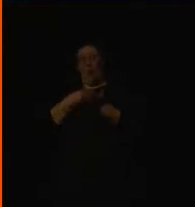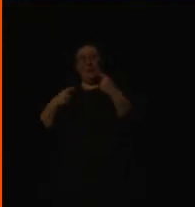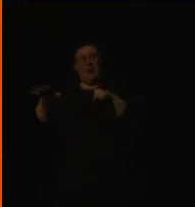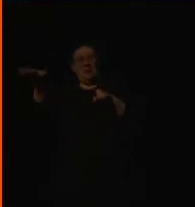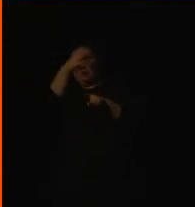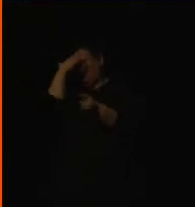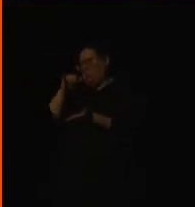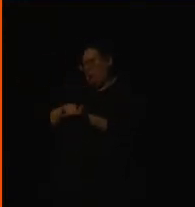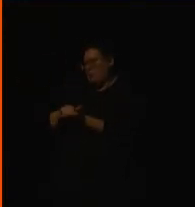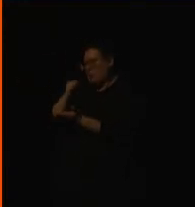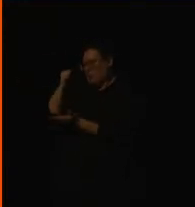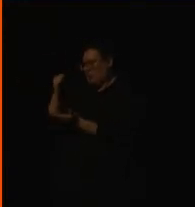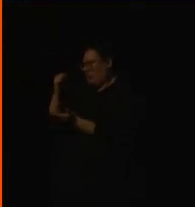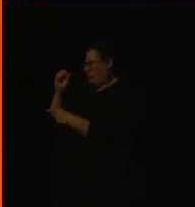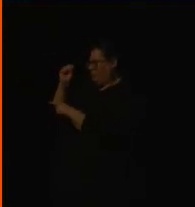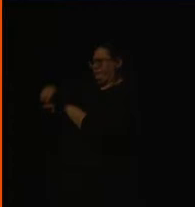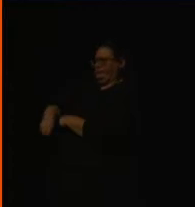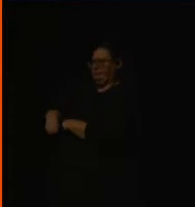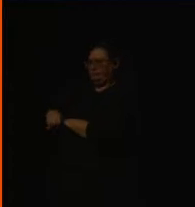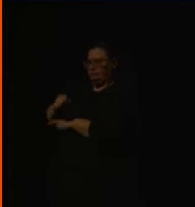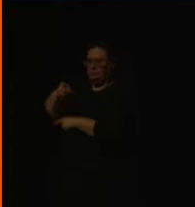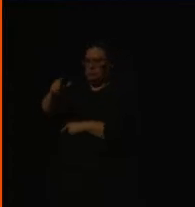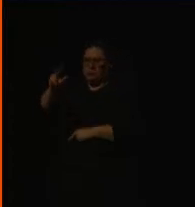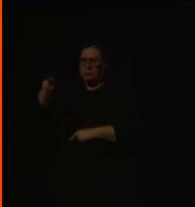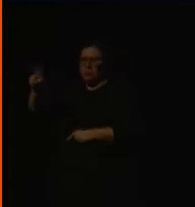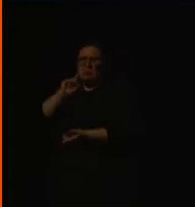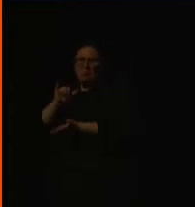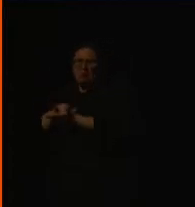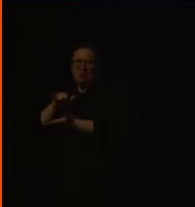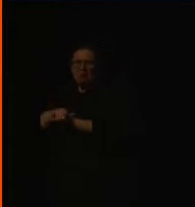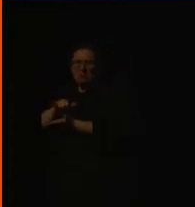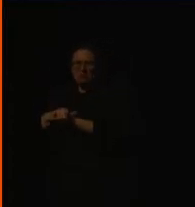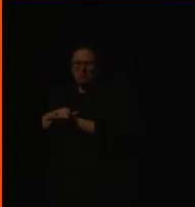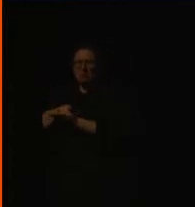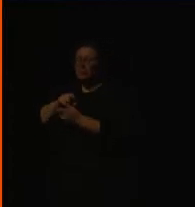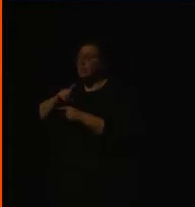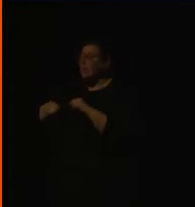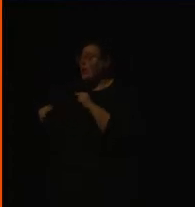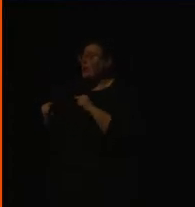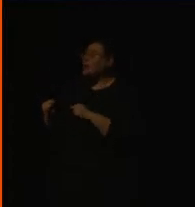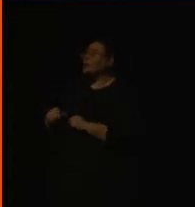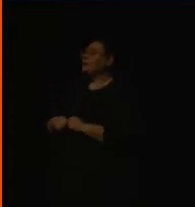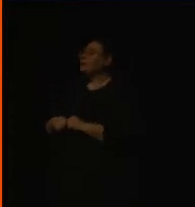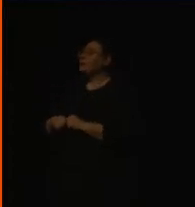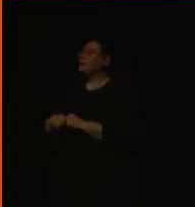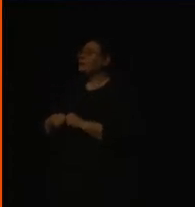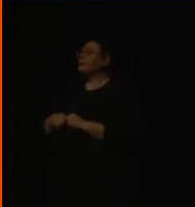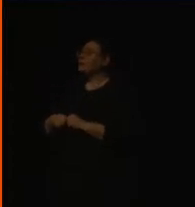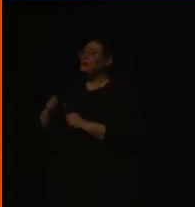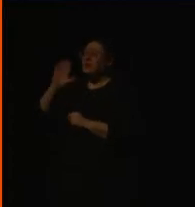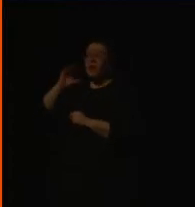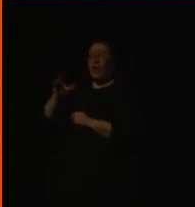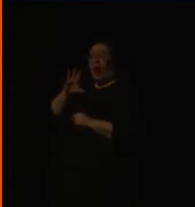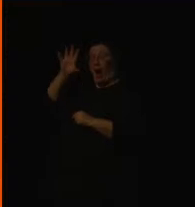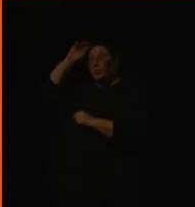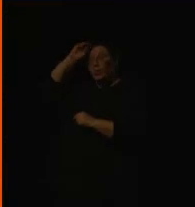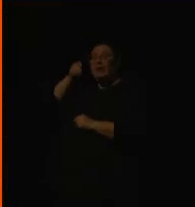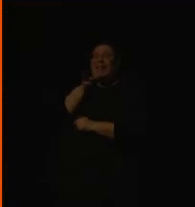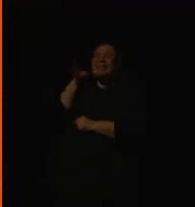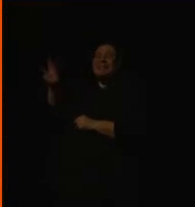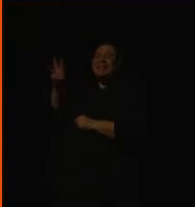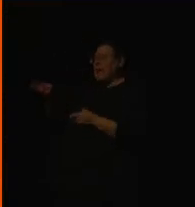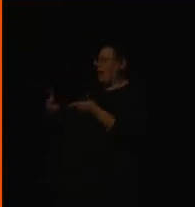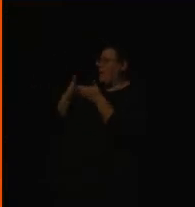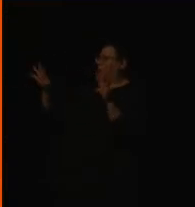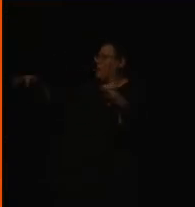cause trying to defeat this proposition. They would also know that to be a 16-year-old boy publicly